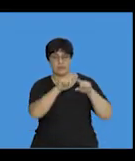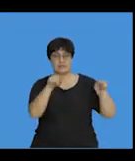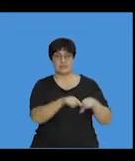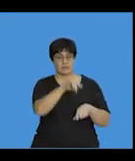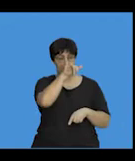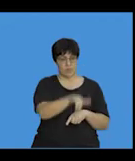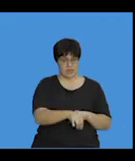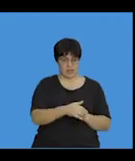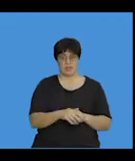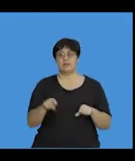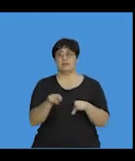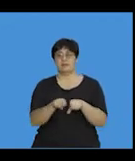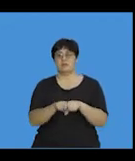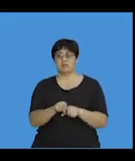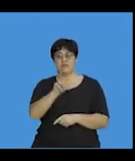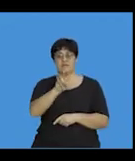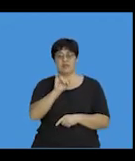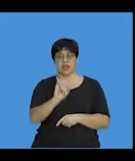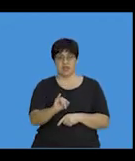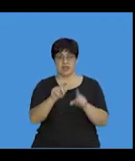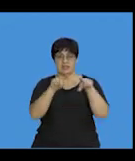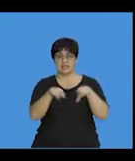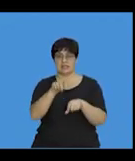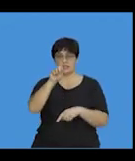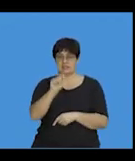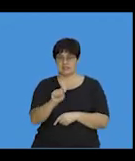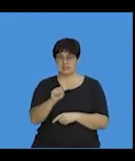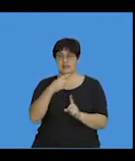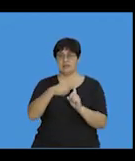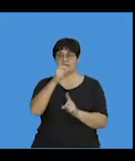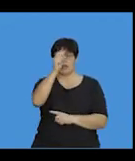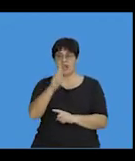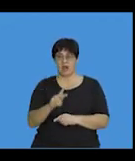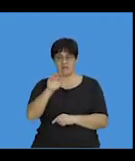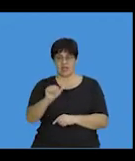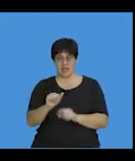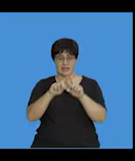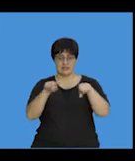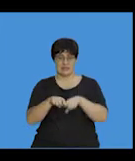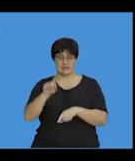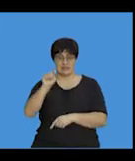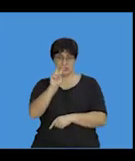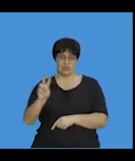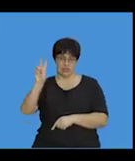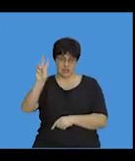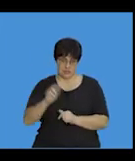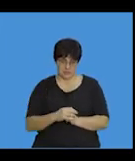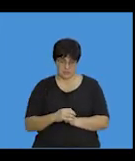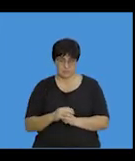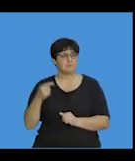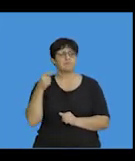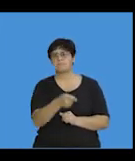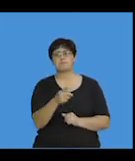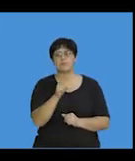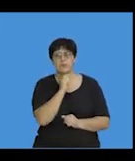delta y equals vi delta t plus a half a delta t squared. Here, we use